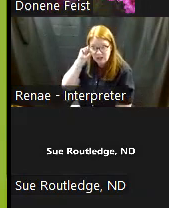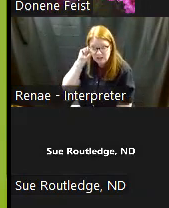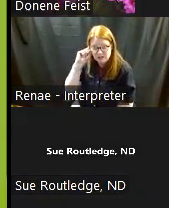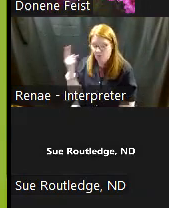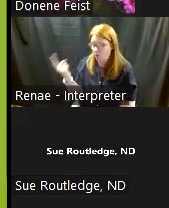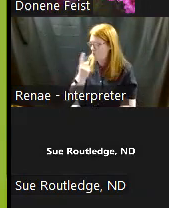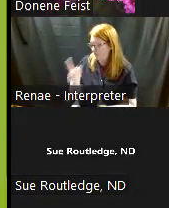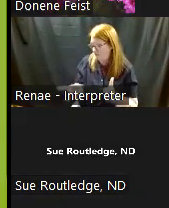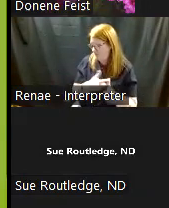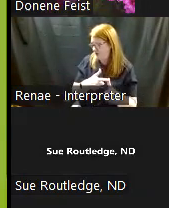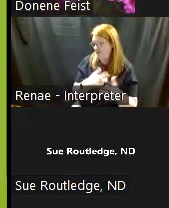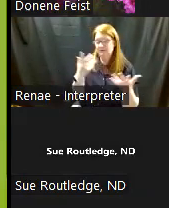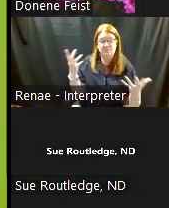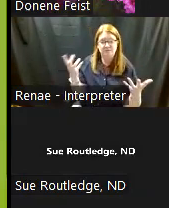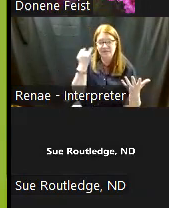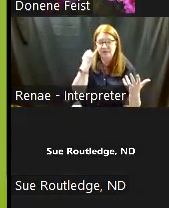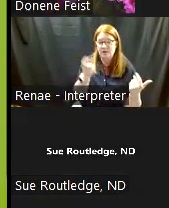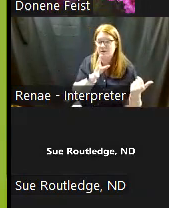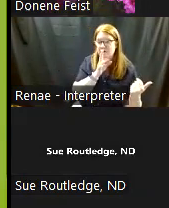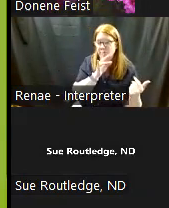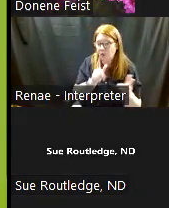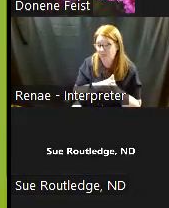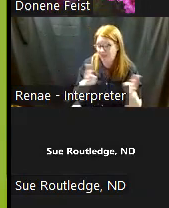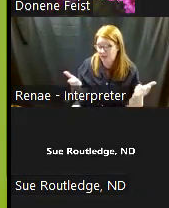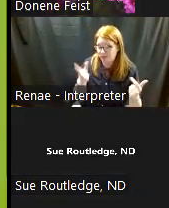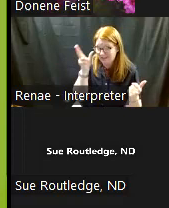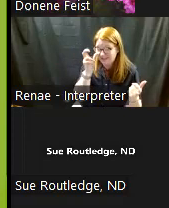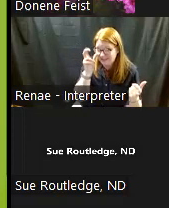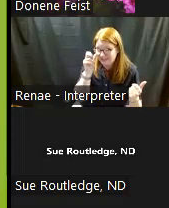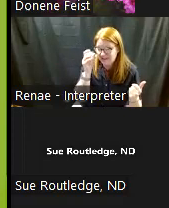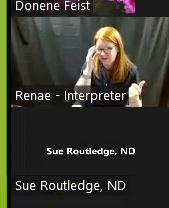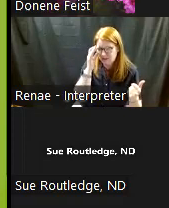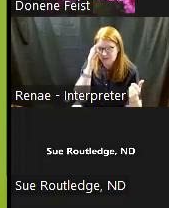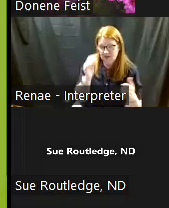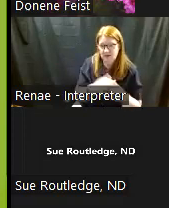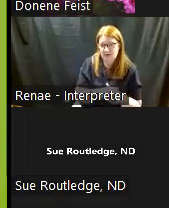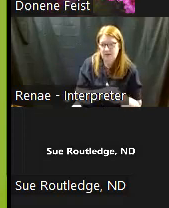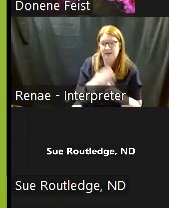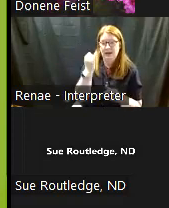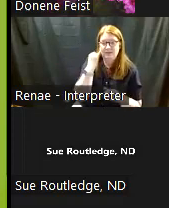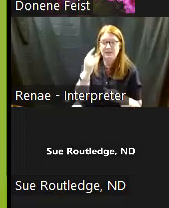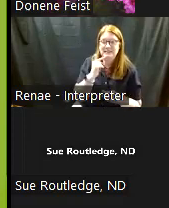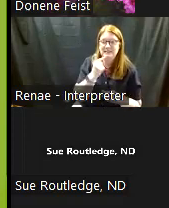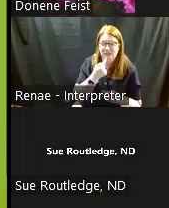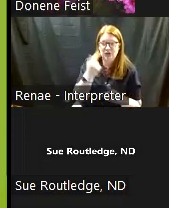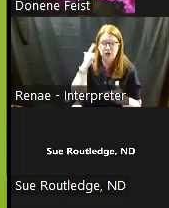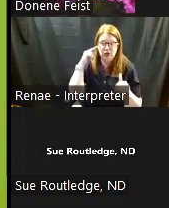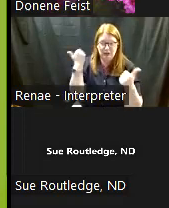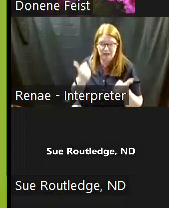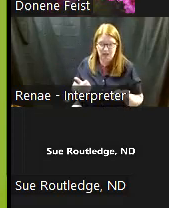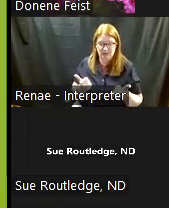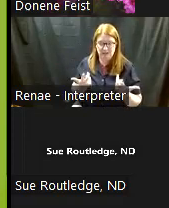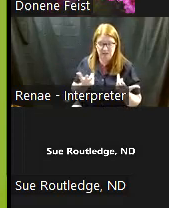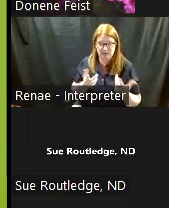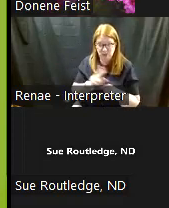do if parents want to use spoken language and listening. But if we've got a severe hearing loss, that's probably, and we want to use